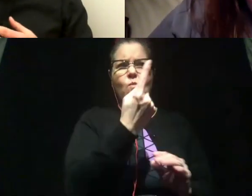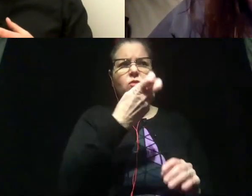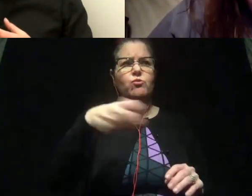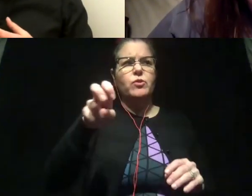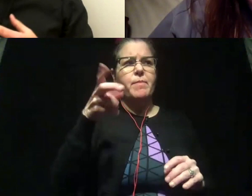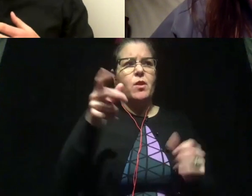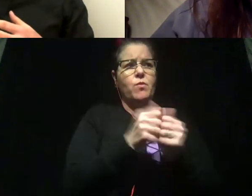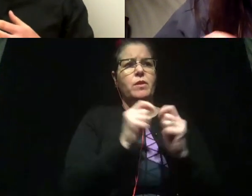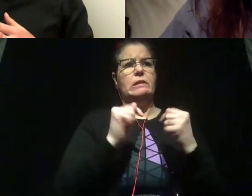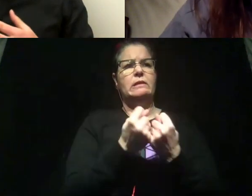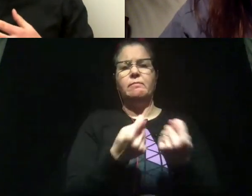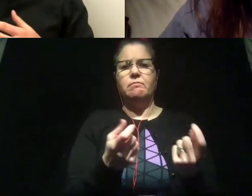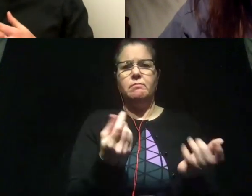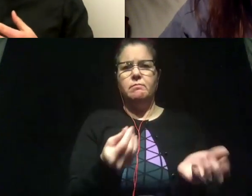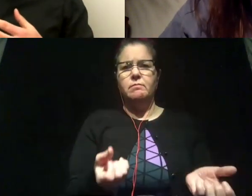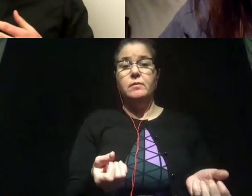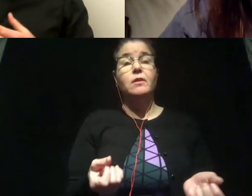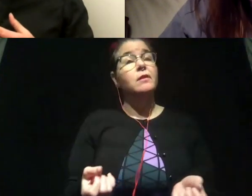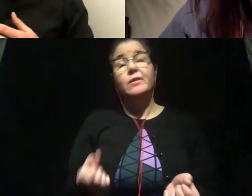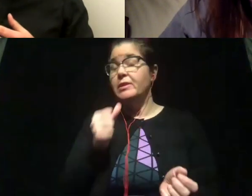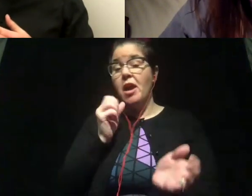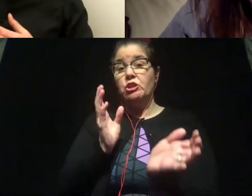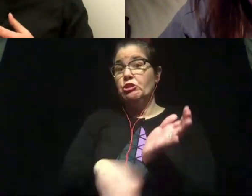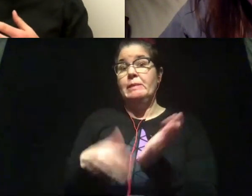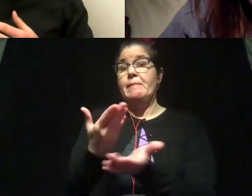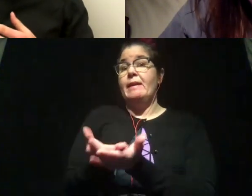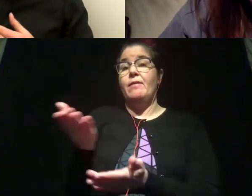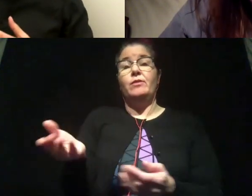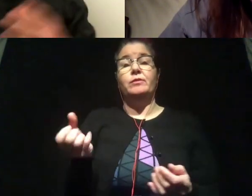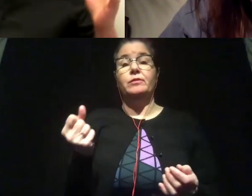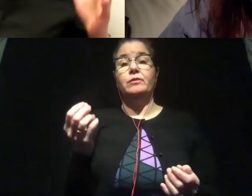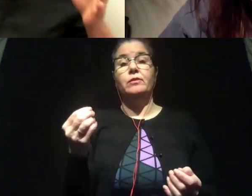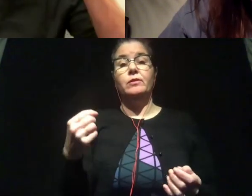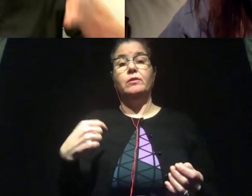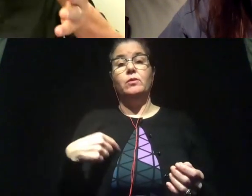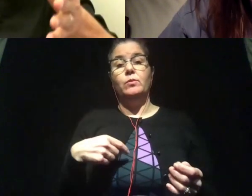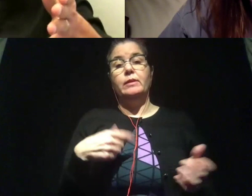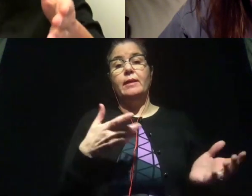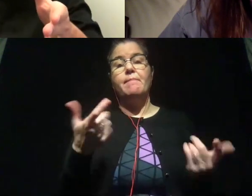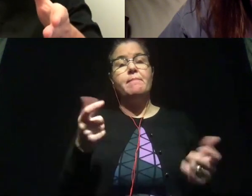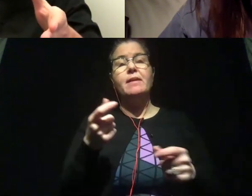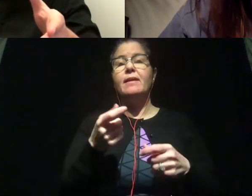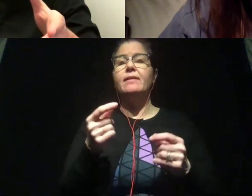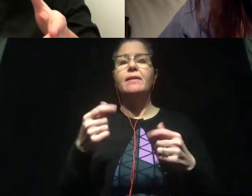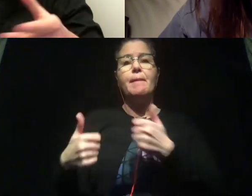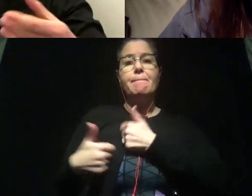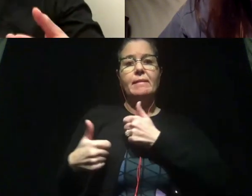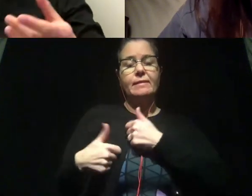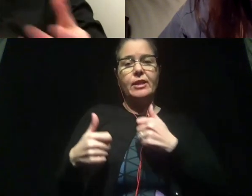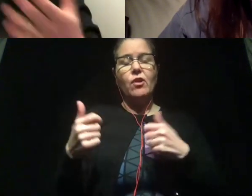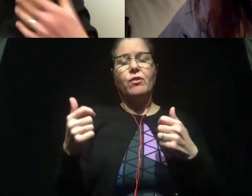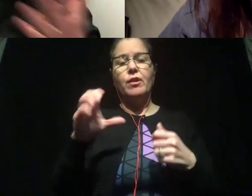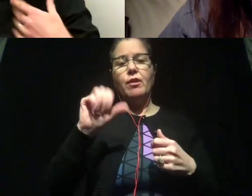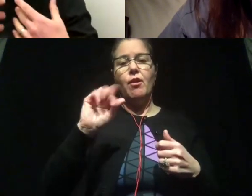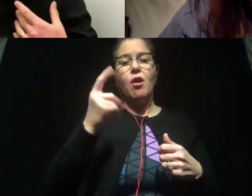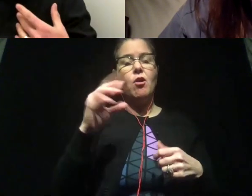crew? It's not cheap getting out there. So we take a big military cargo plane out onto the ice, and that drops us off